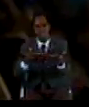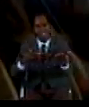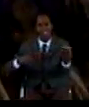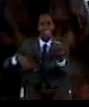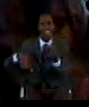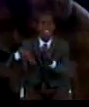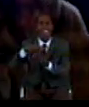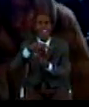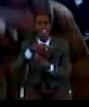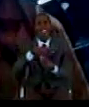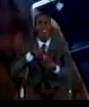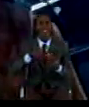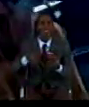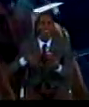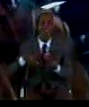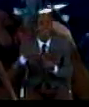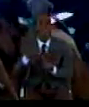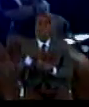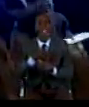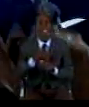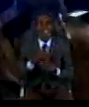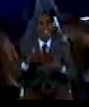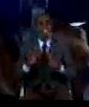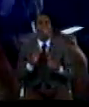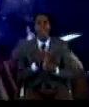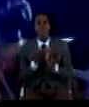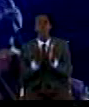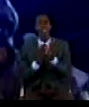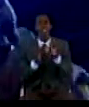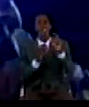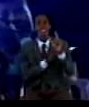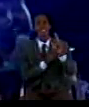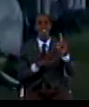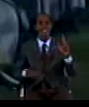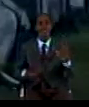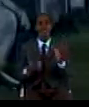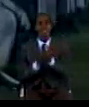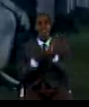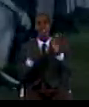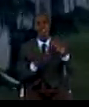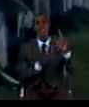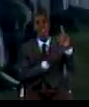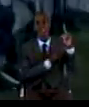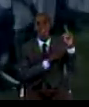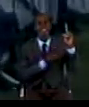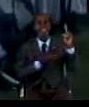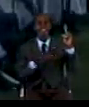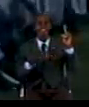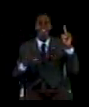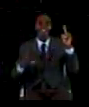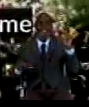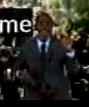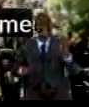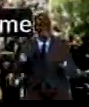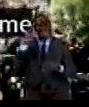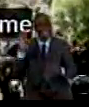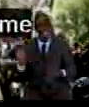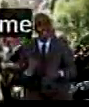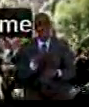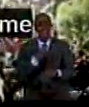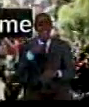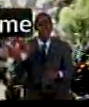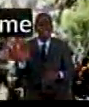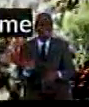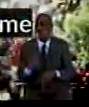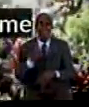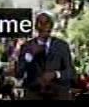news around. Tell the word of his grace. Let us praise the Lord. Praise the Lord. Forever and